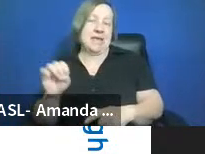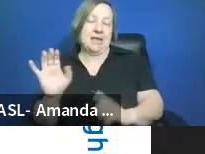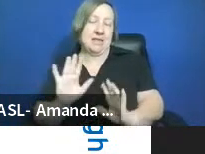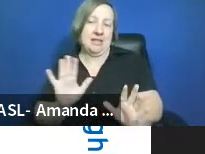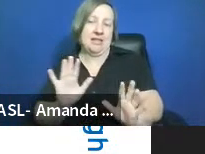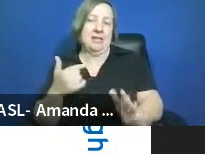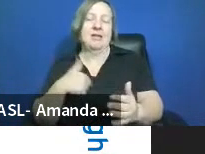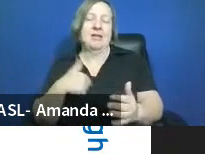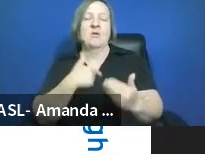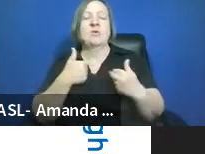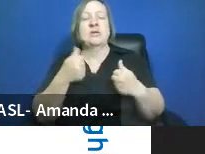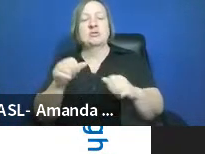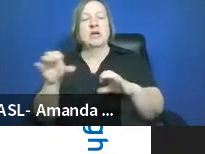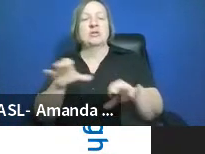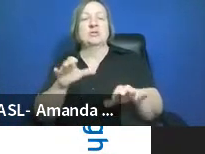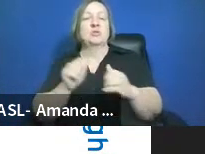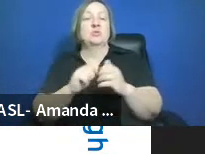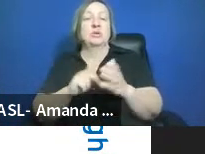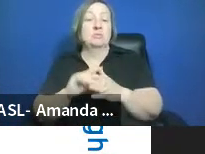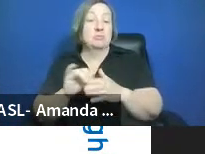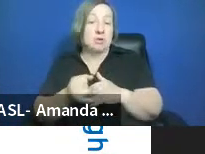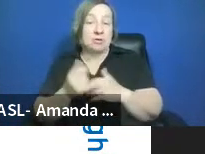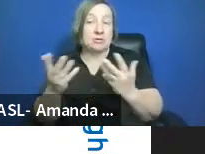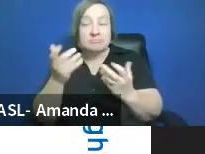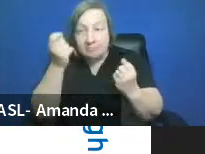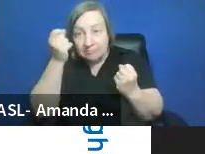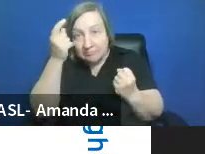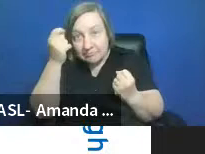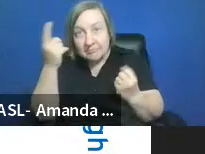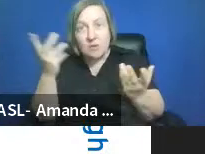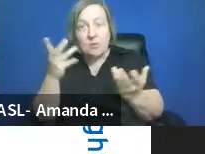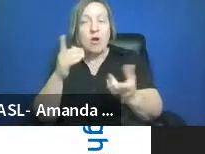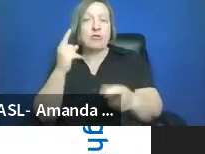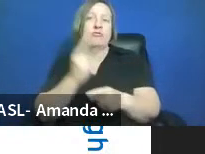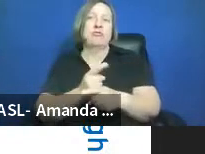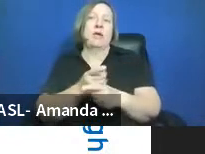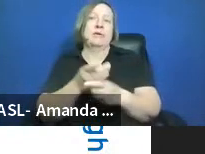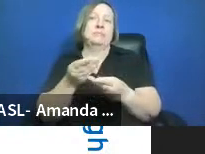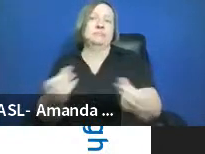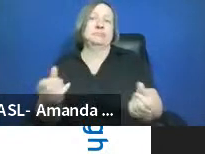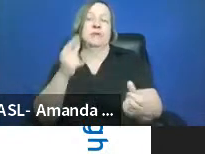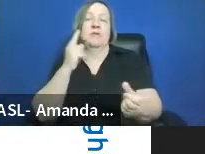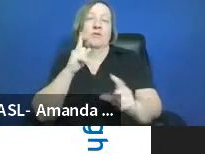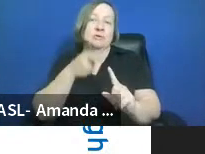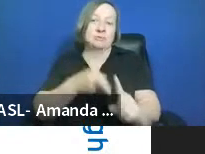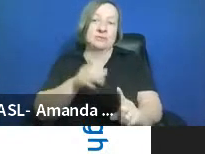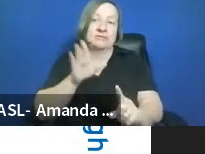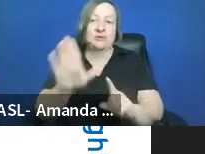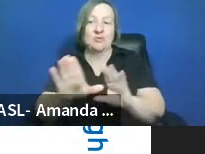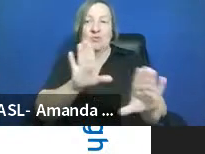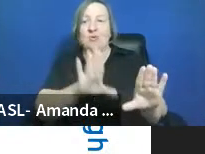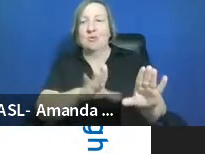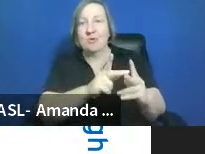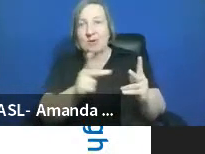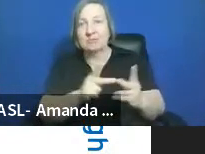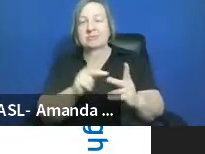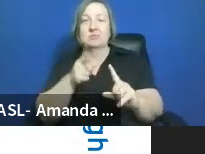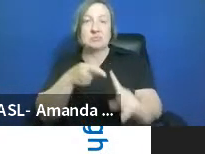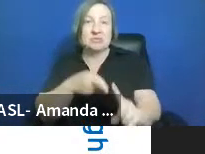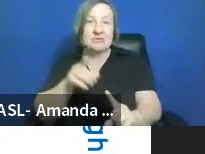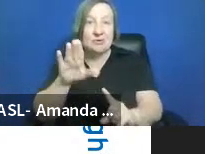with all of our projects is to understand what the right solution for the specific location and the specific